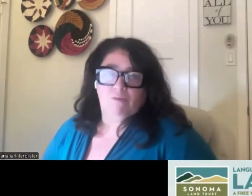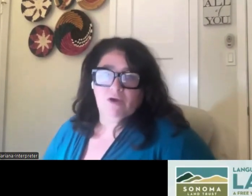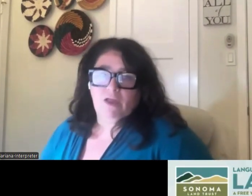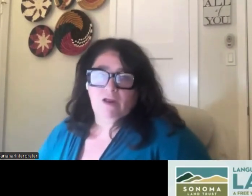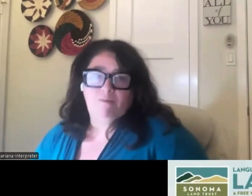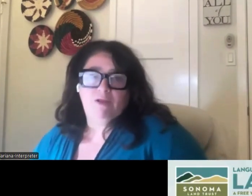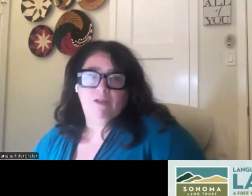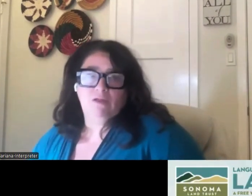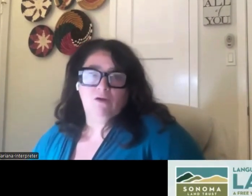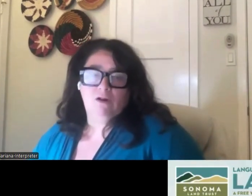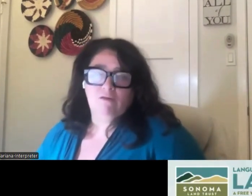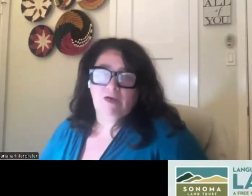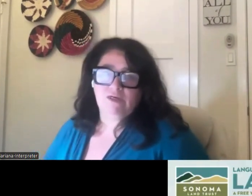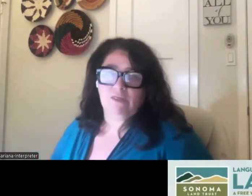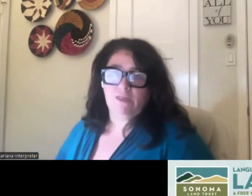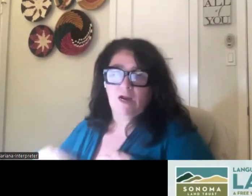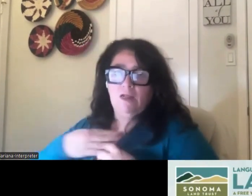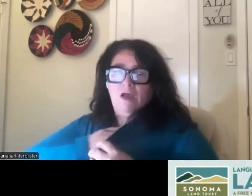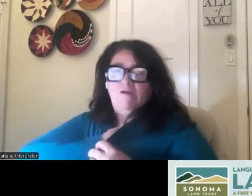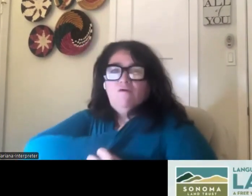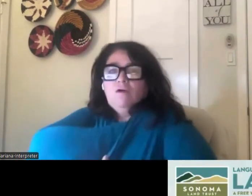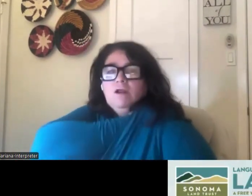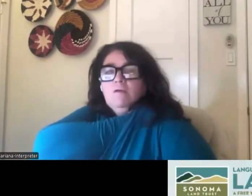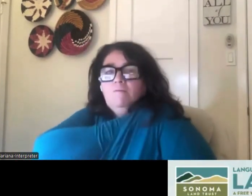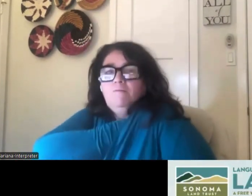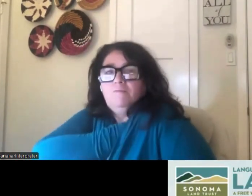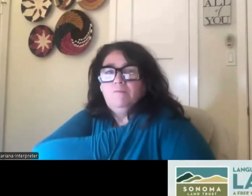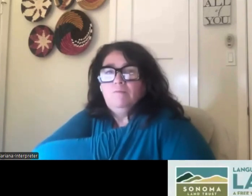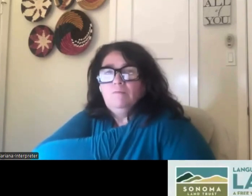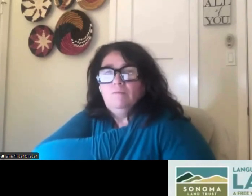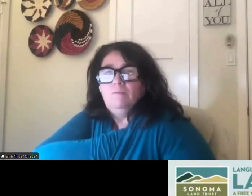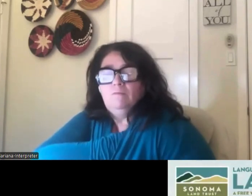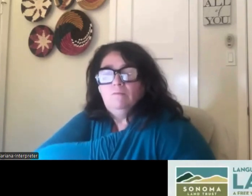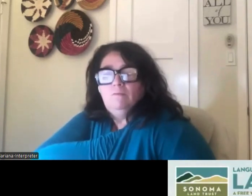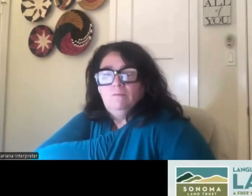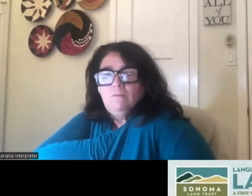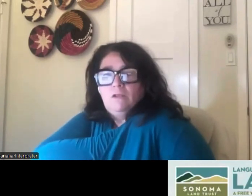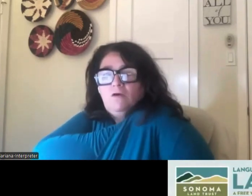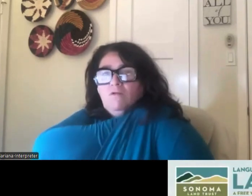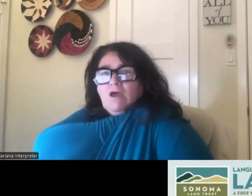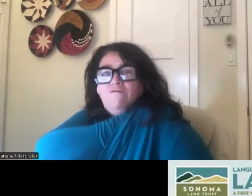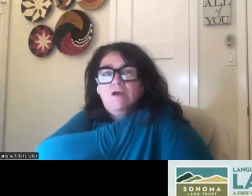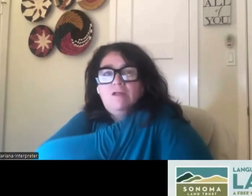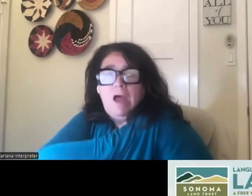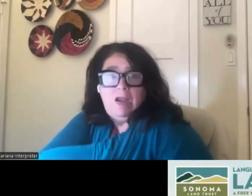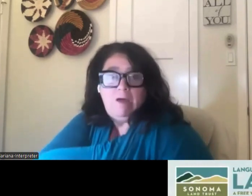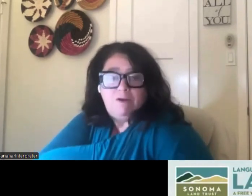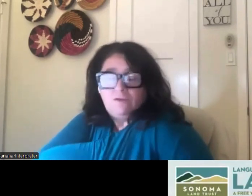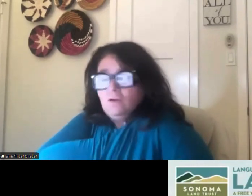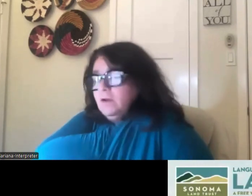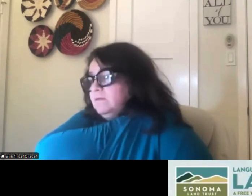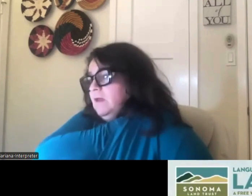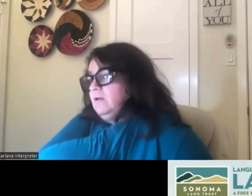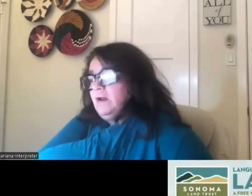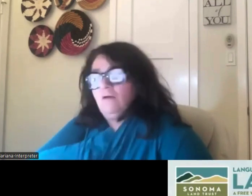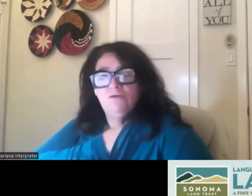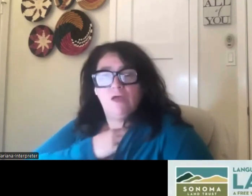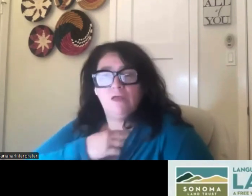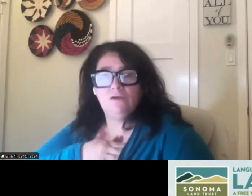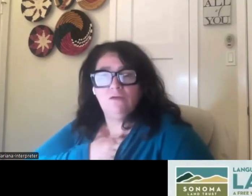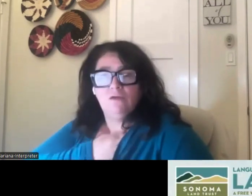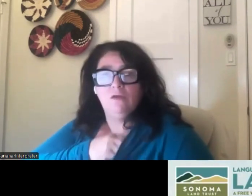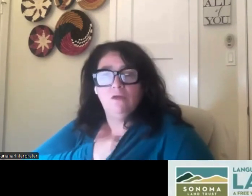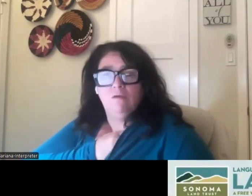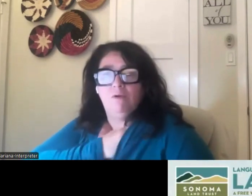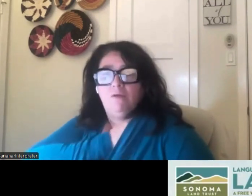has affected millions of people over the years, but it is a particular risk to people who work outdoors. So farm workers,